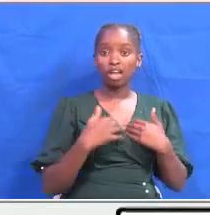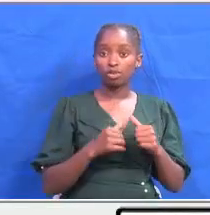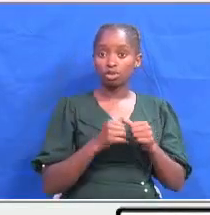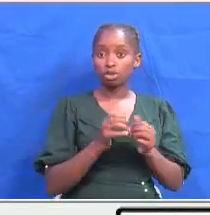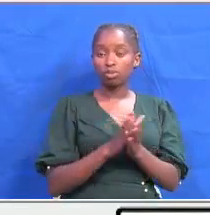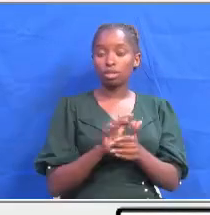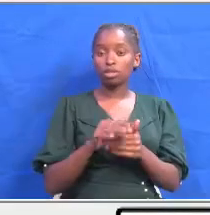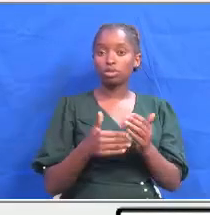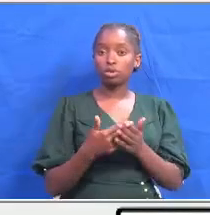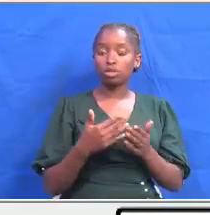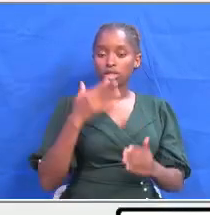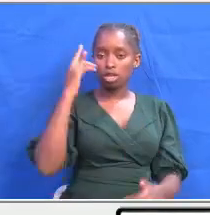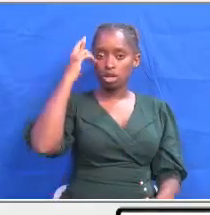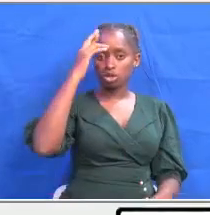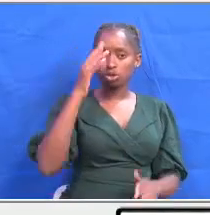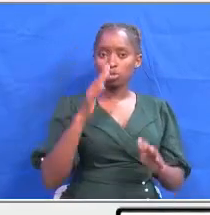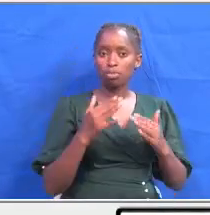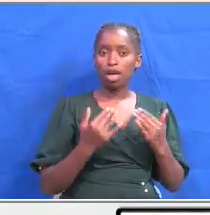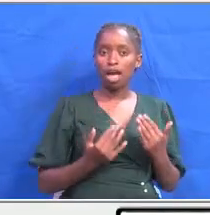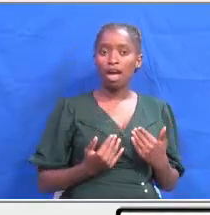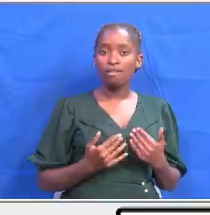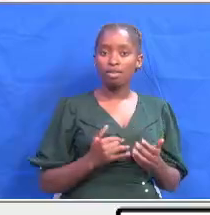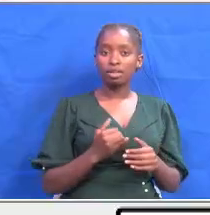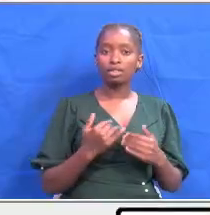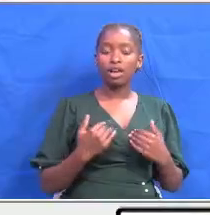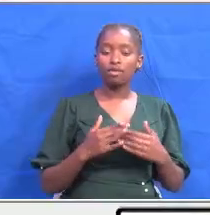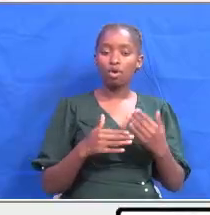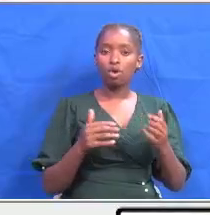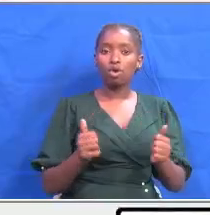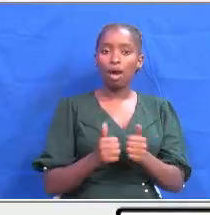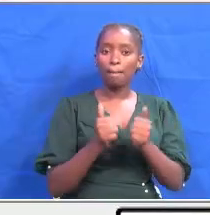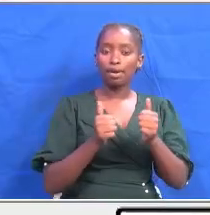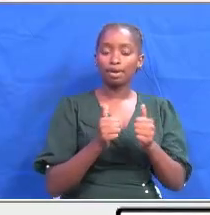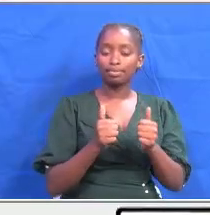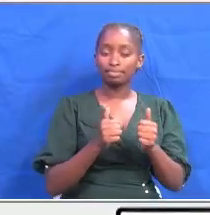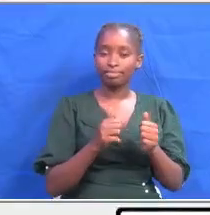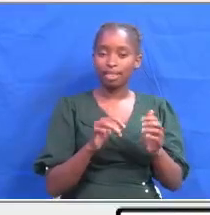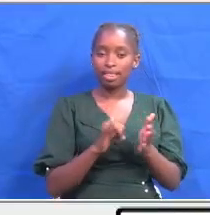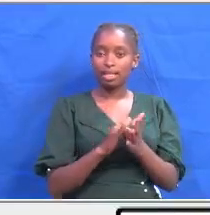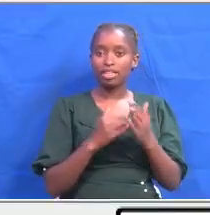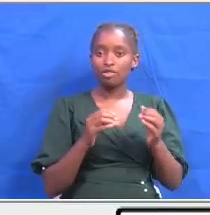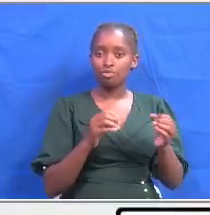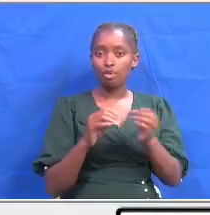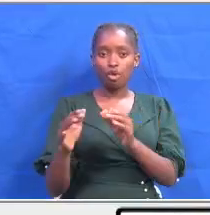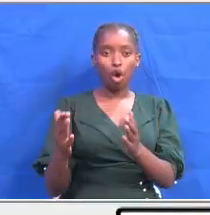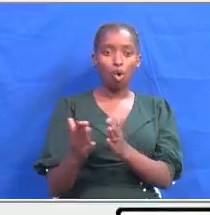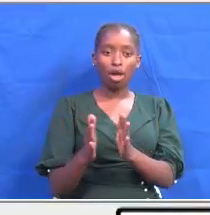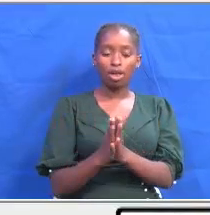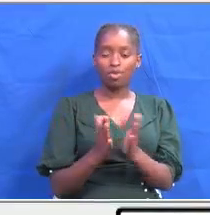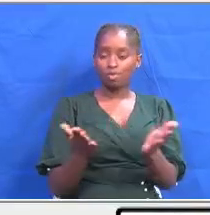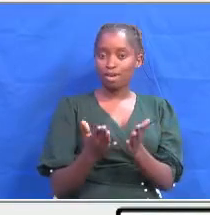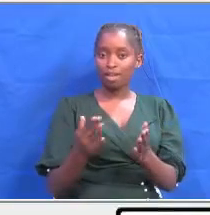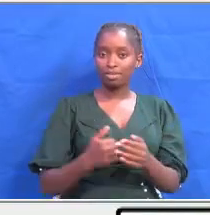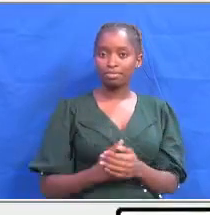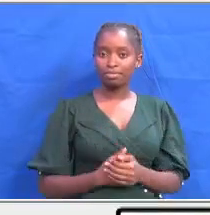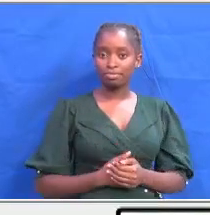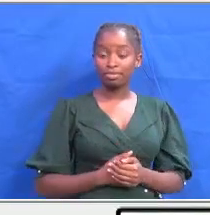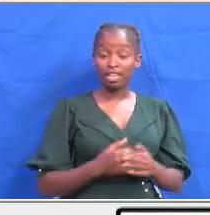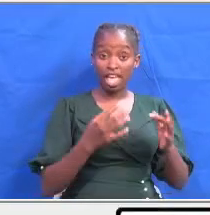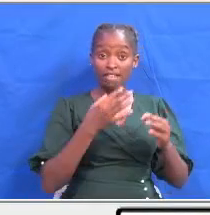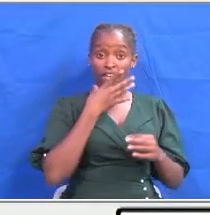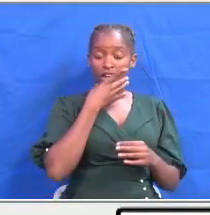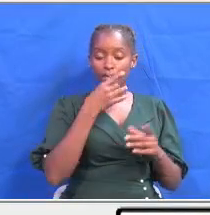When you juxtapose that with the advice you're offering on resignation, where does that leave him? Then it means if he says that his job